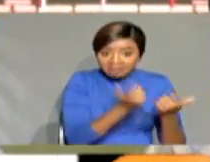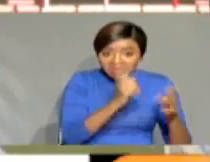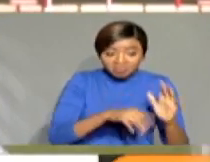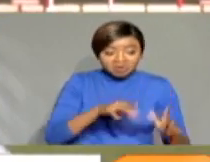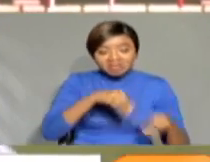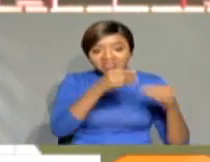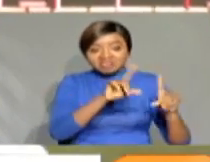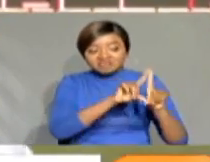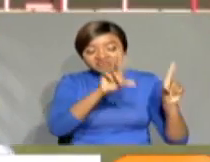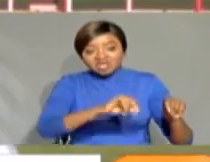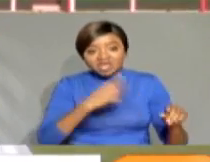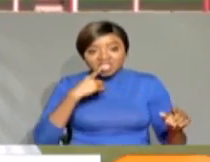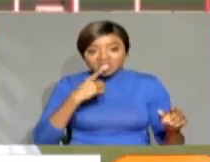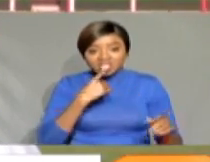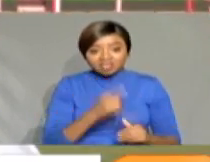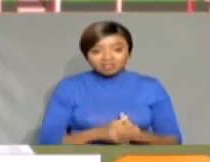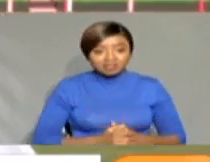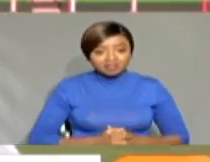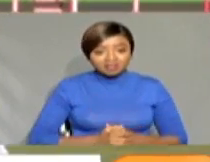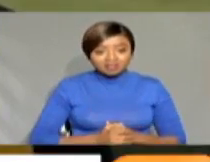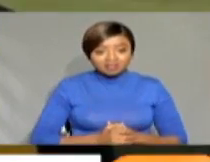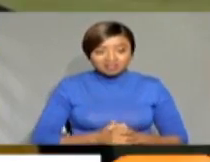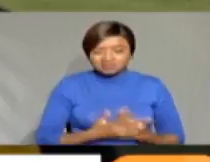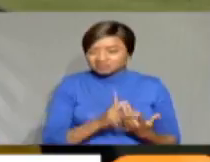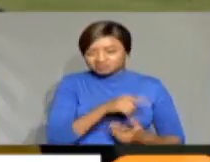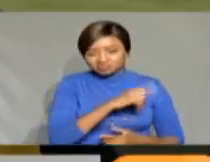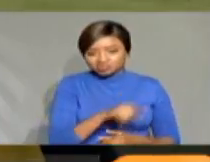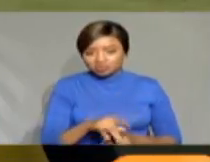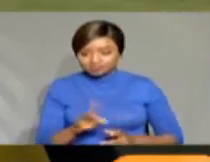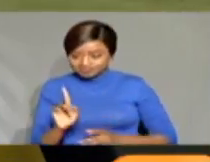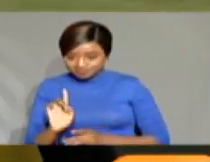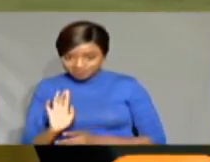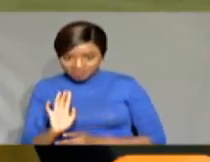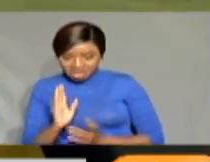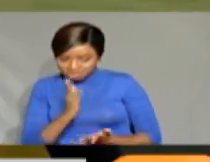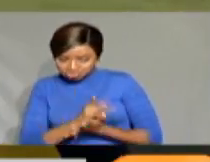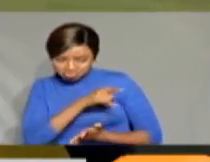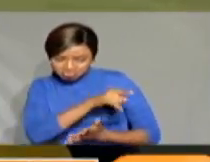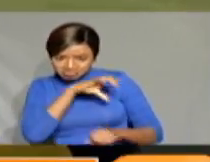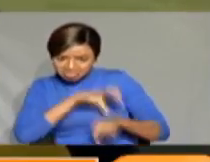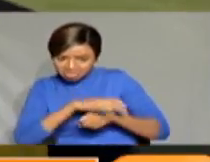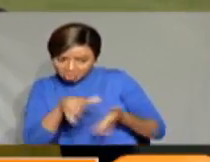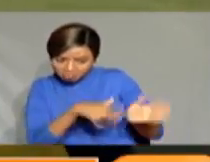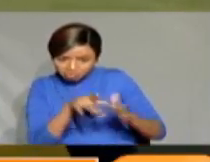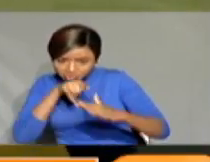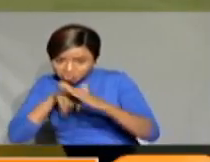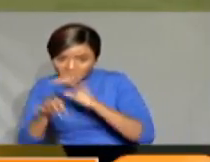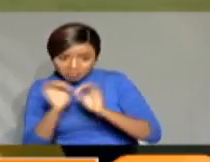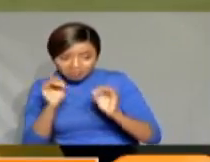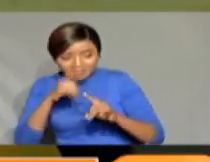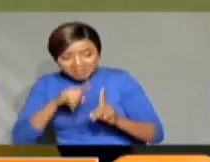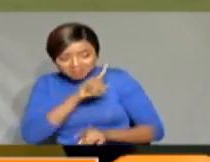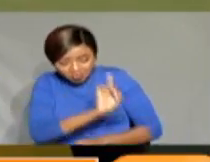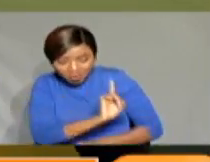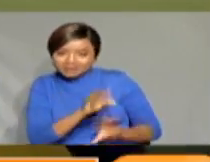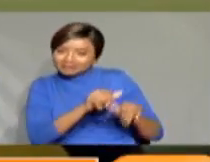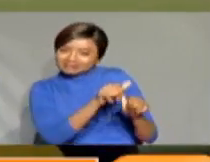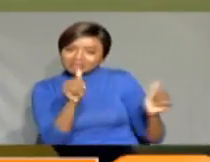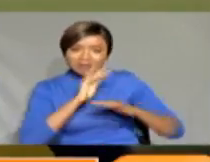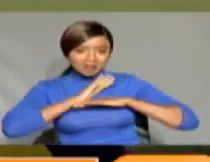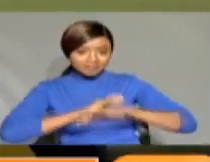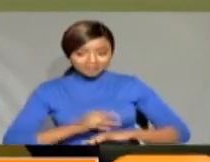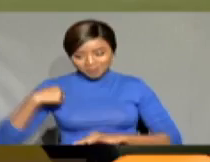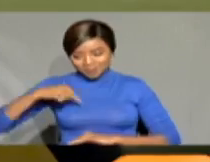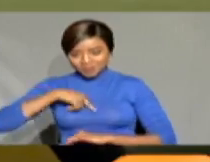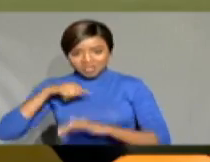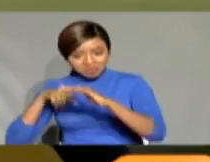an your opponent. It's wrong. KCB, they didn't get any chance to score. But walipata hiyo, run of play, wakapata